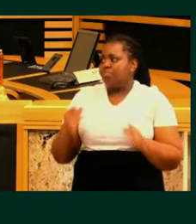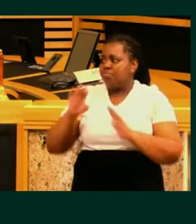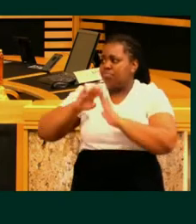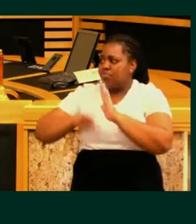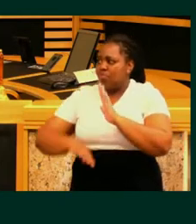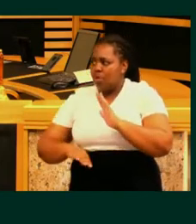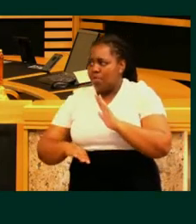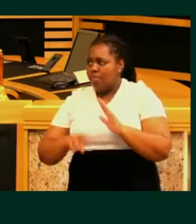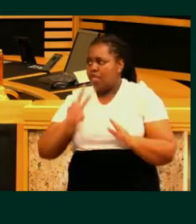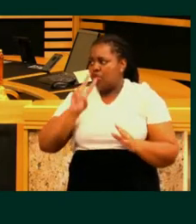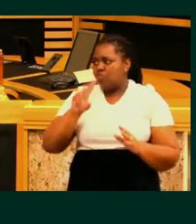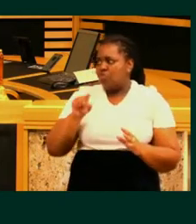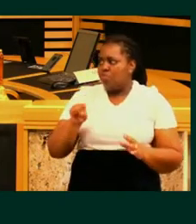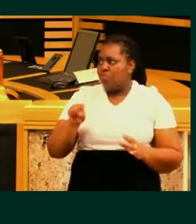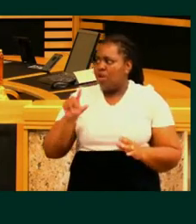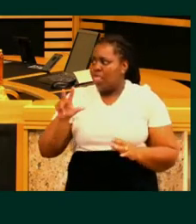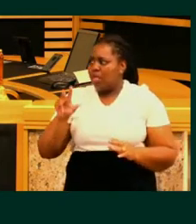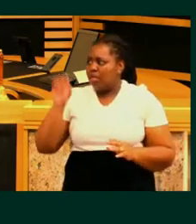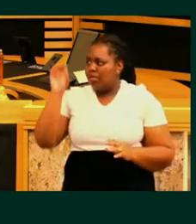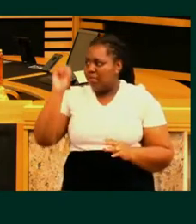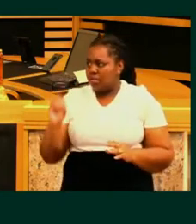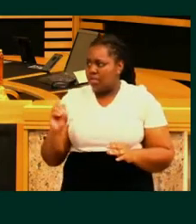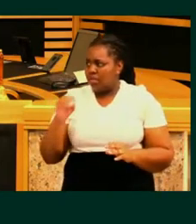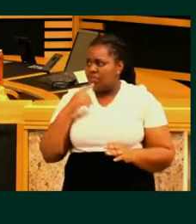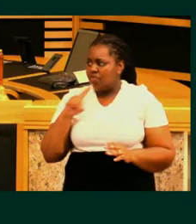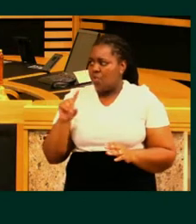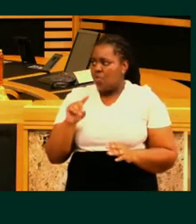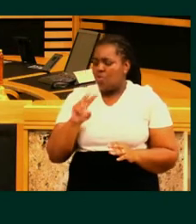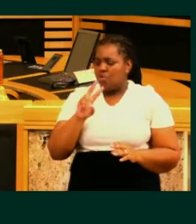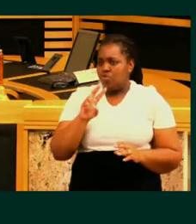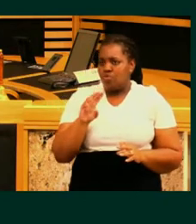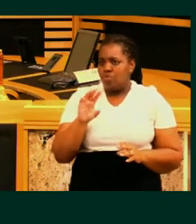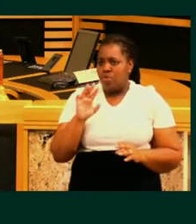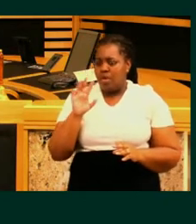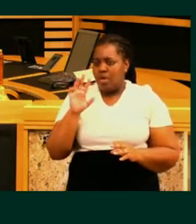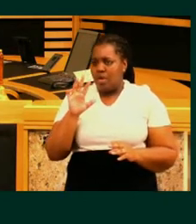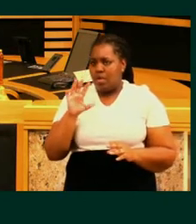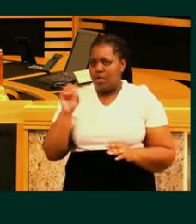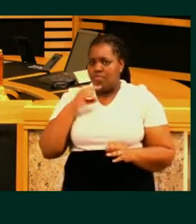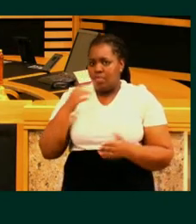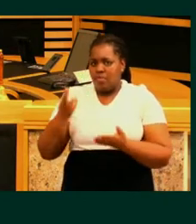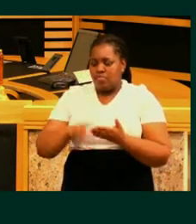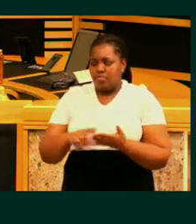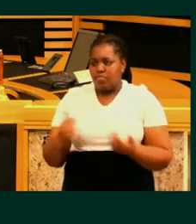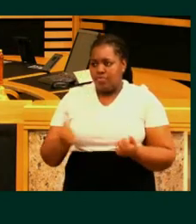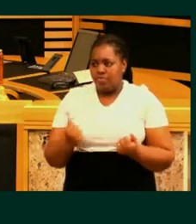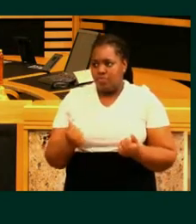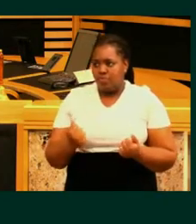by a mere 2.8% with 9,252 cases registered from